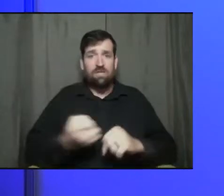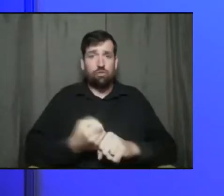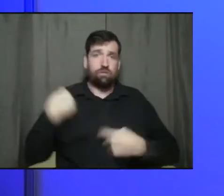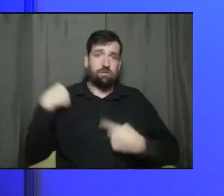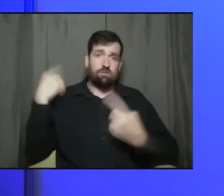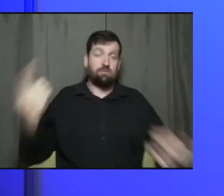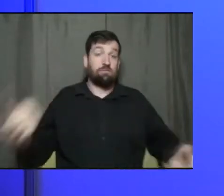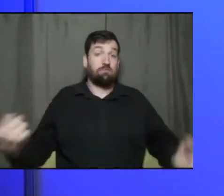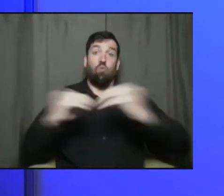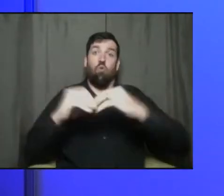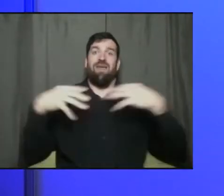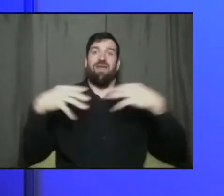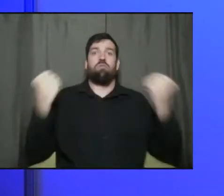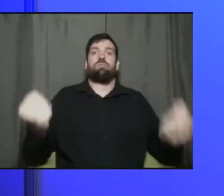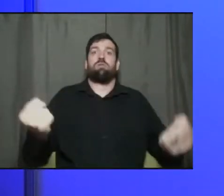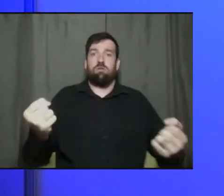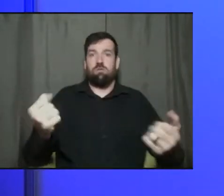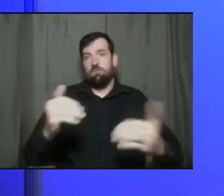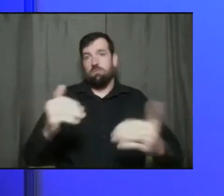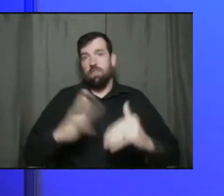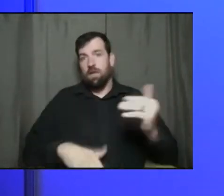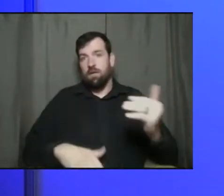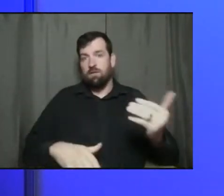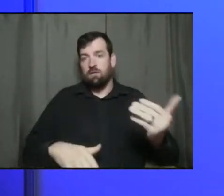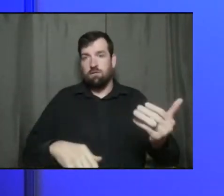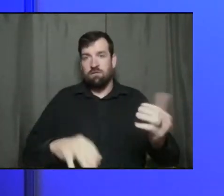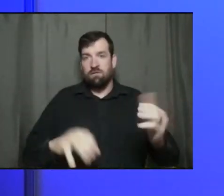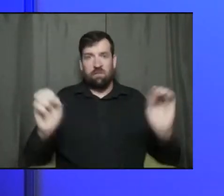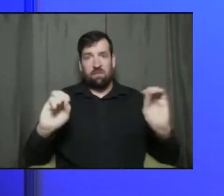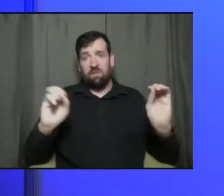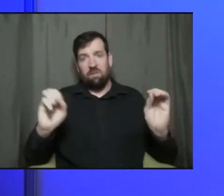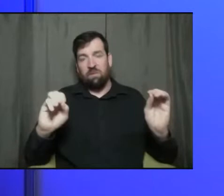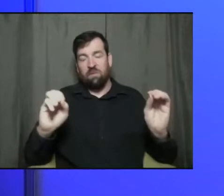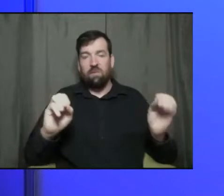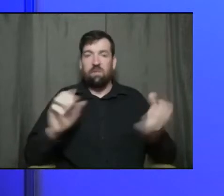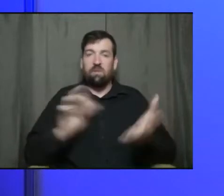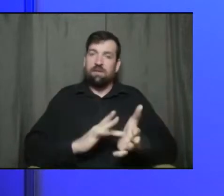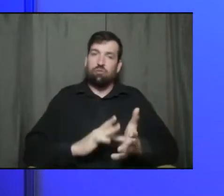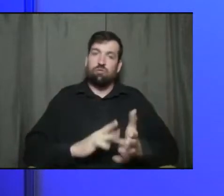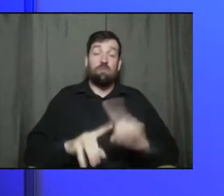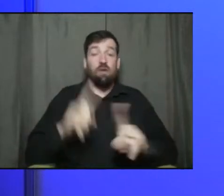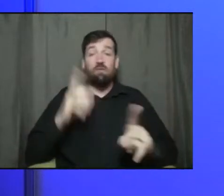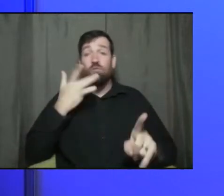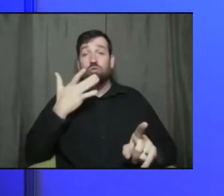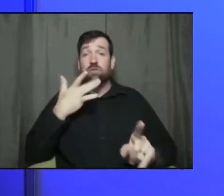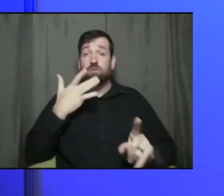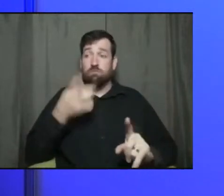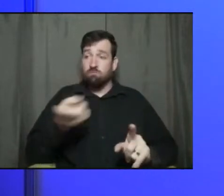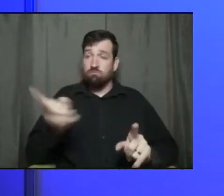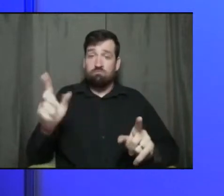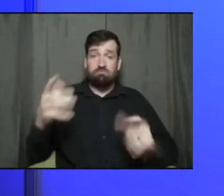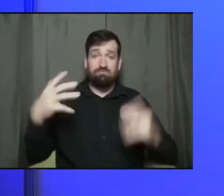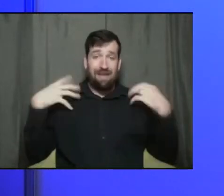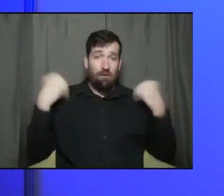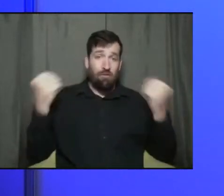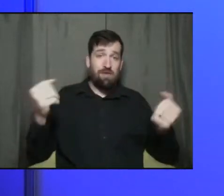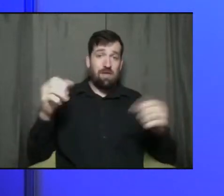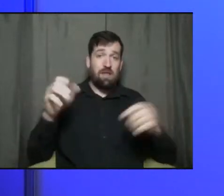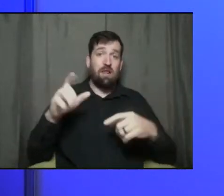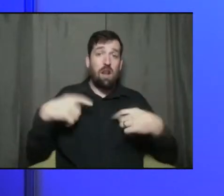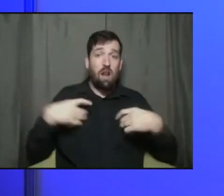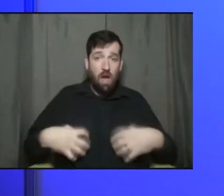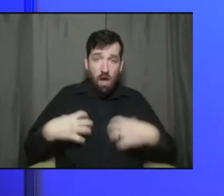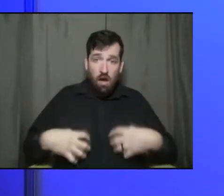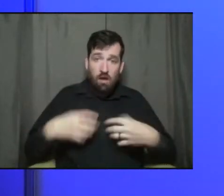healthier than potentially would have been the case if Trikafta wasn't available. But fortunately, most people with healthy lung function have fared pretty well. But obviously, people with